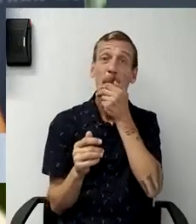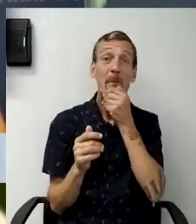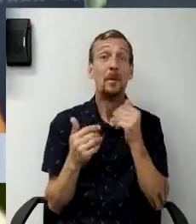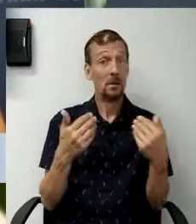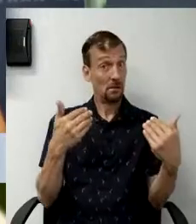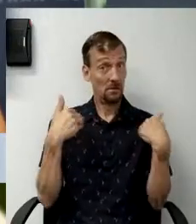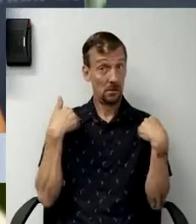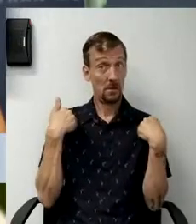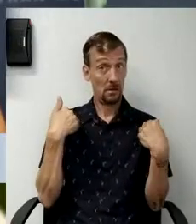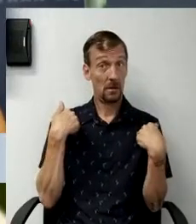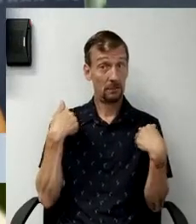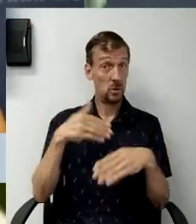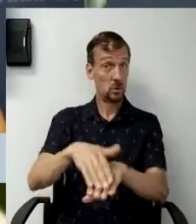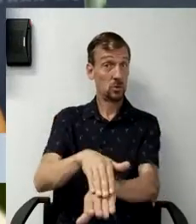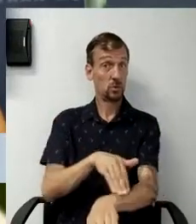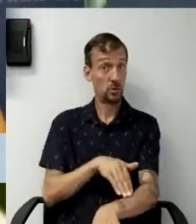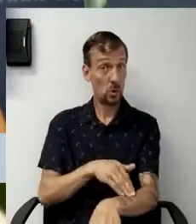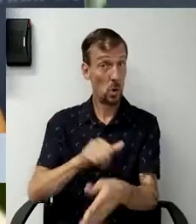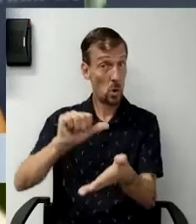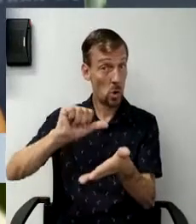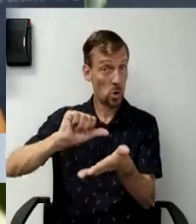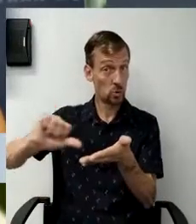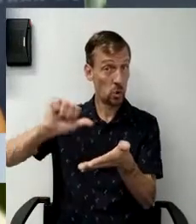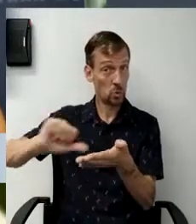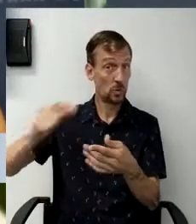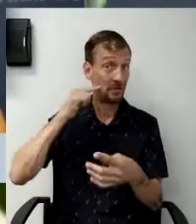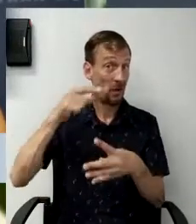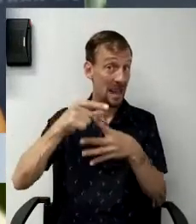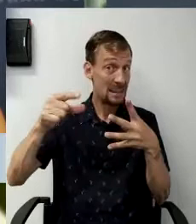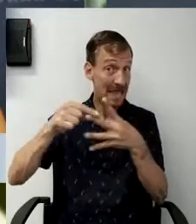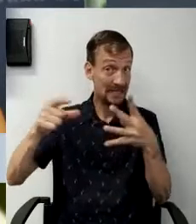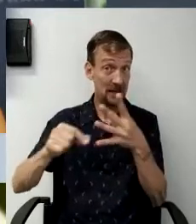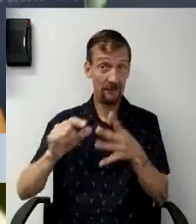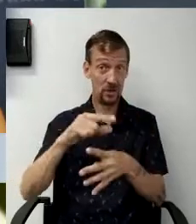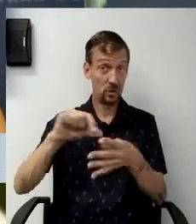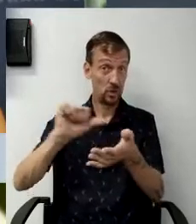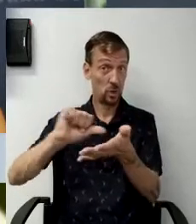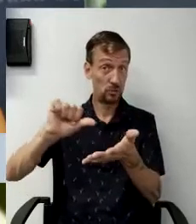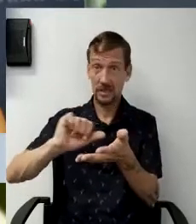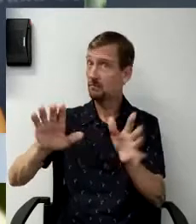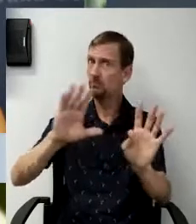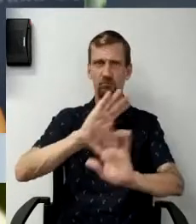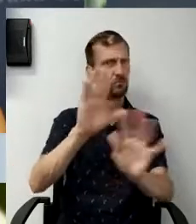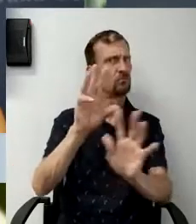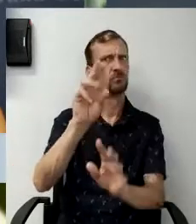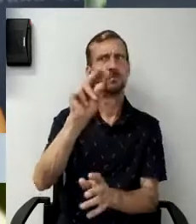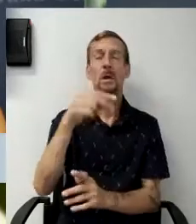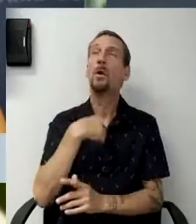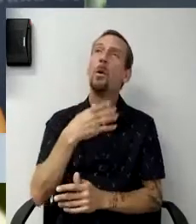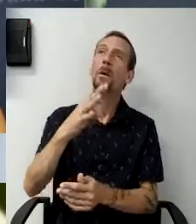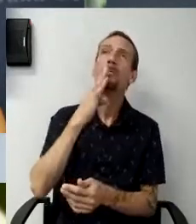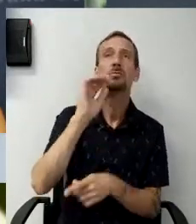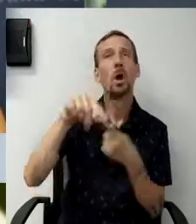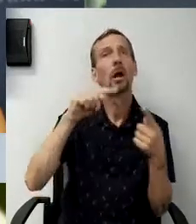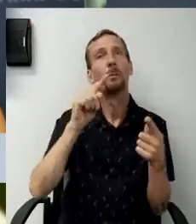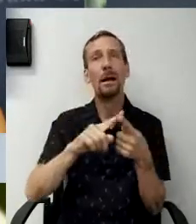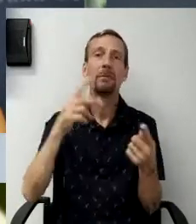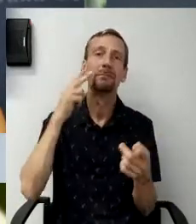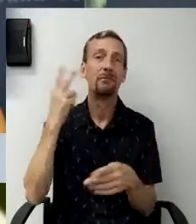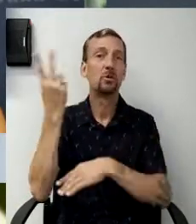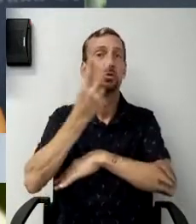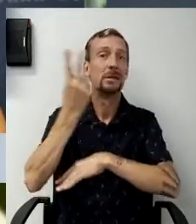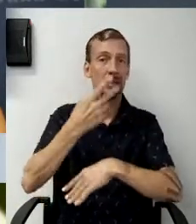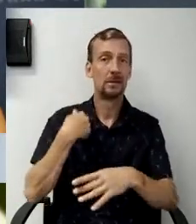rate of elective surgeries? No, we talk about it every single day, every other day. Our command